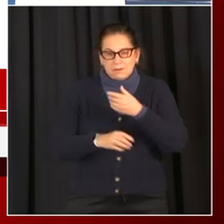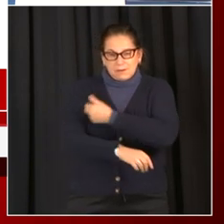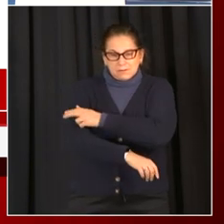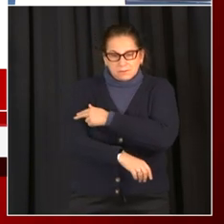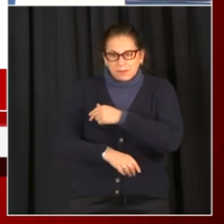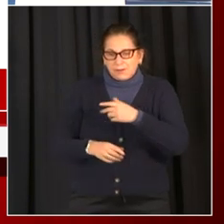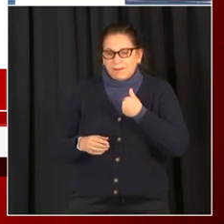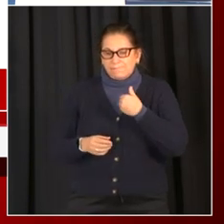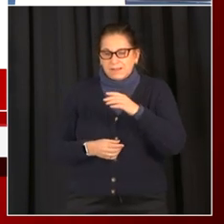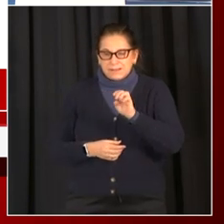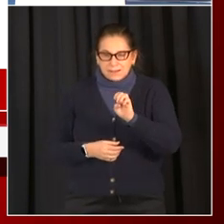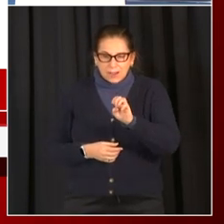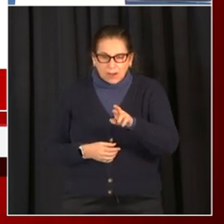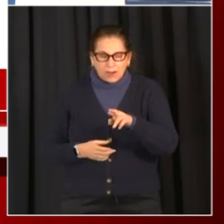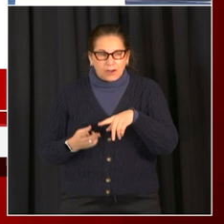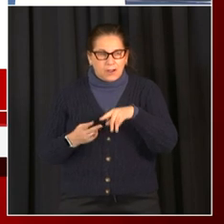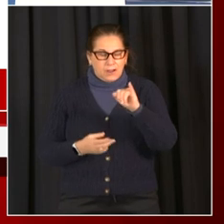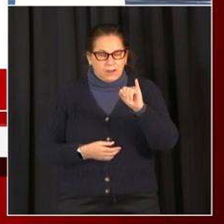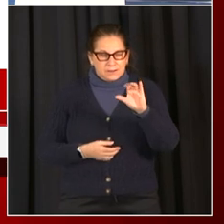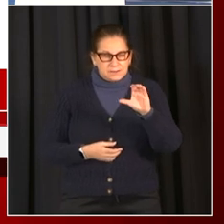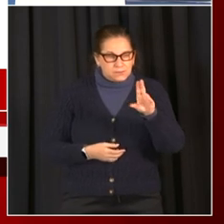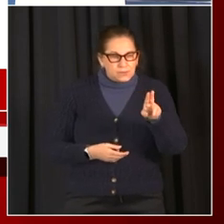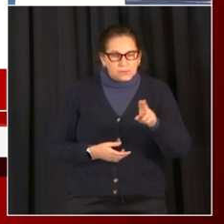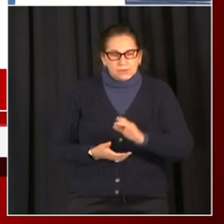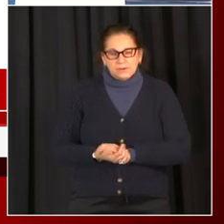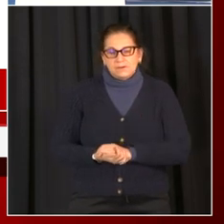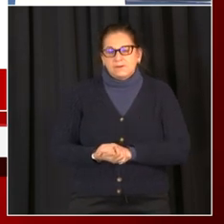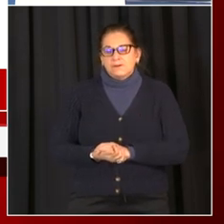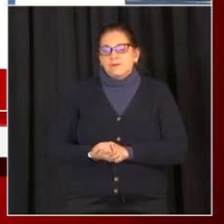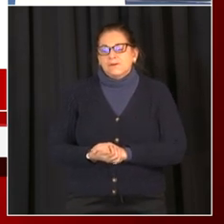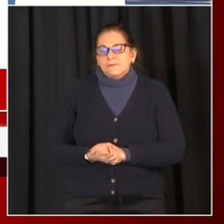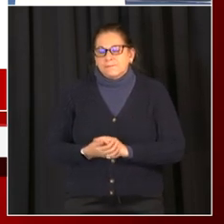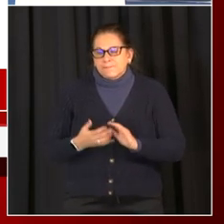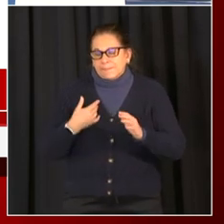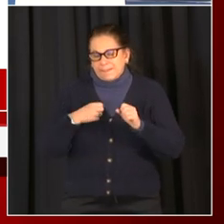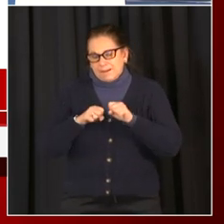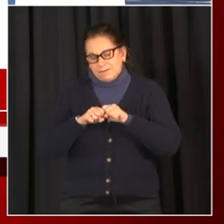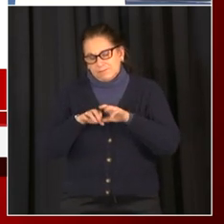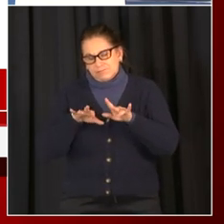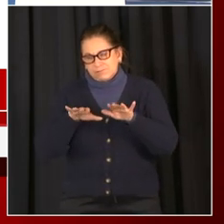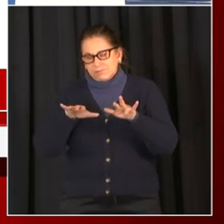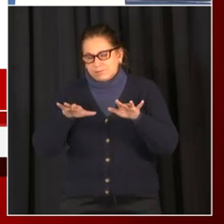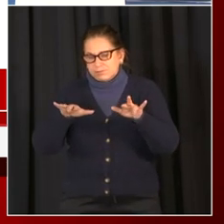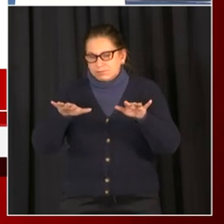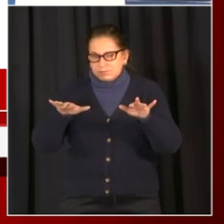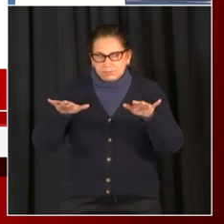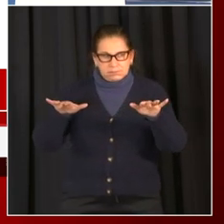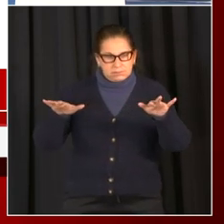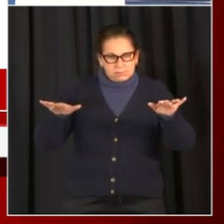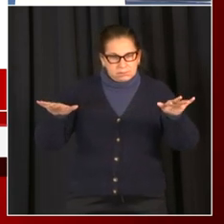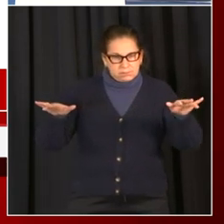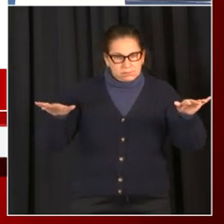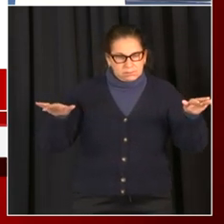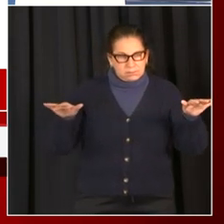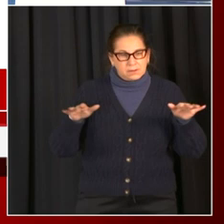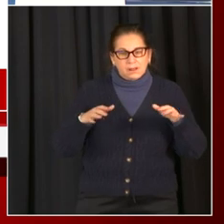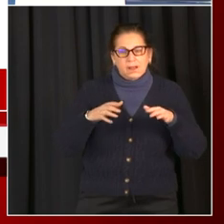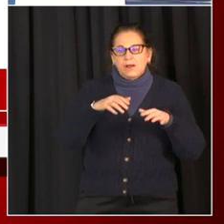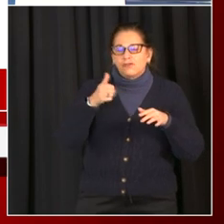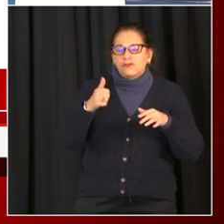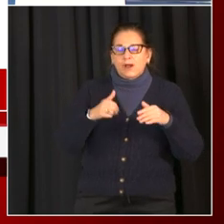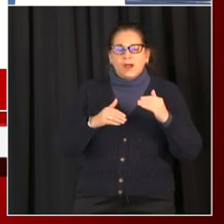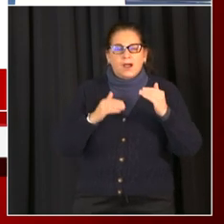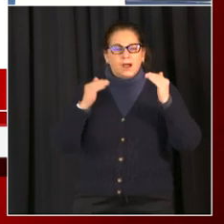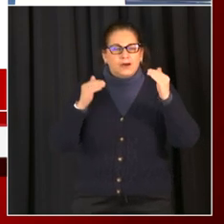ICUs. Now we're really able to spread that to vaccinate other high-risk healthcare